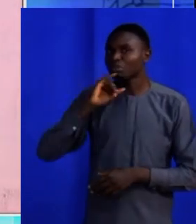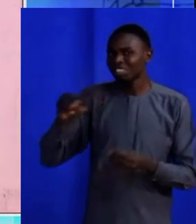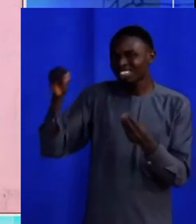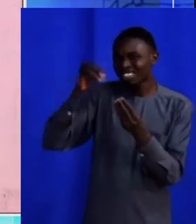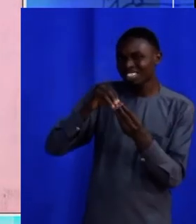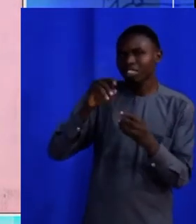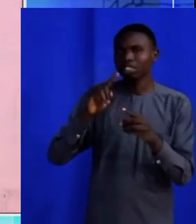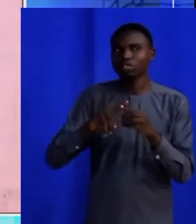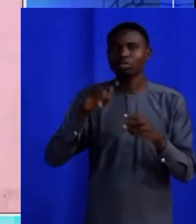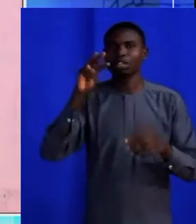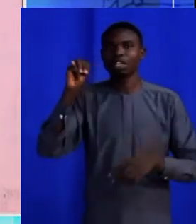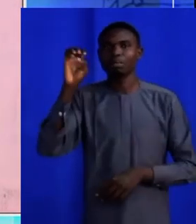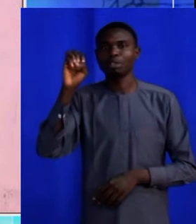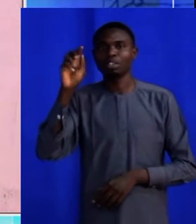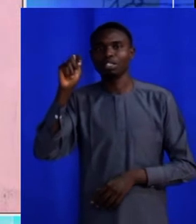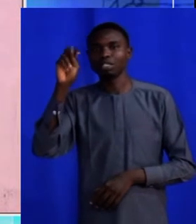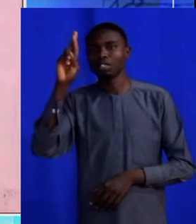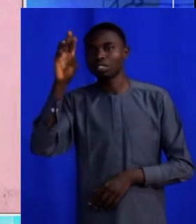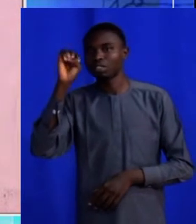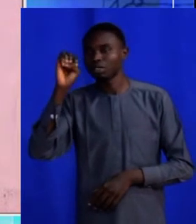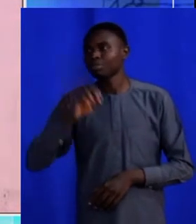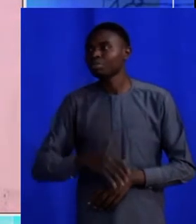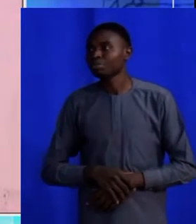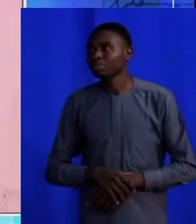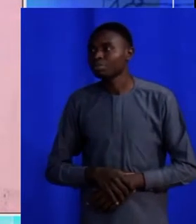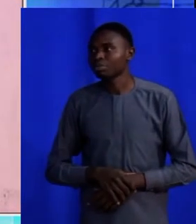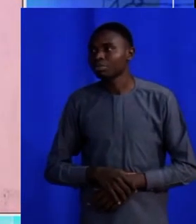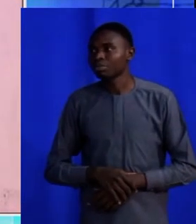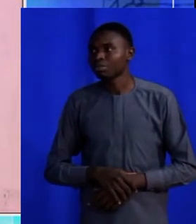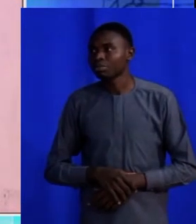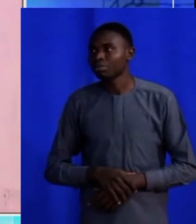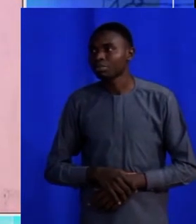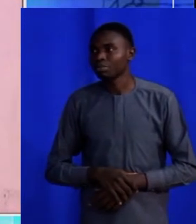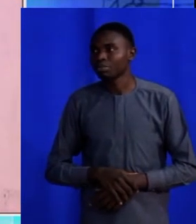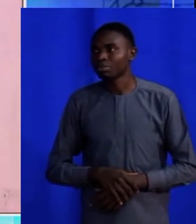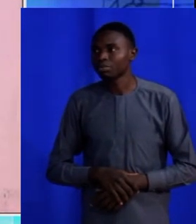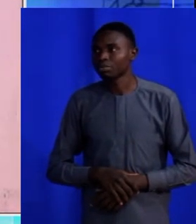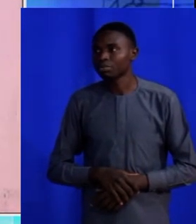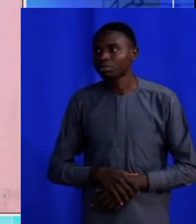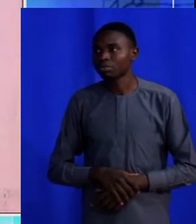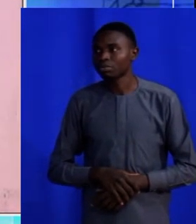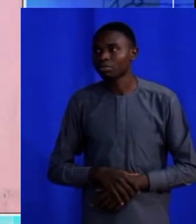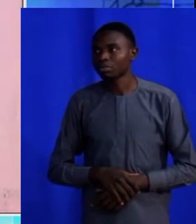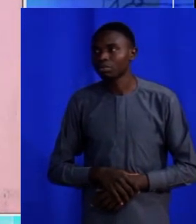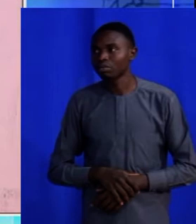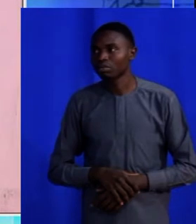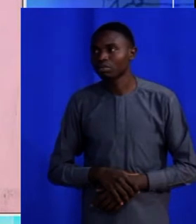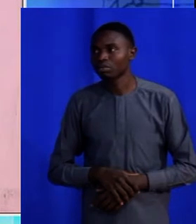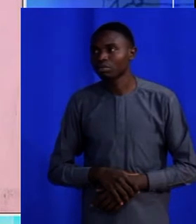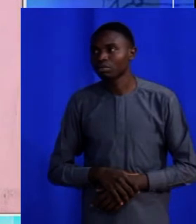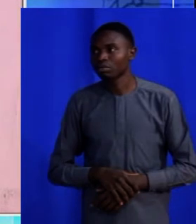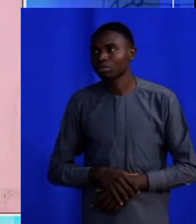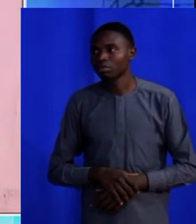And then work. Let's go to work. What do we get? Work animals.